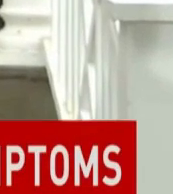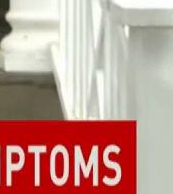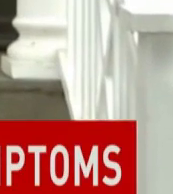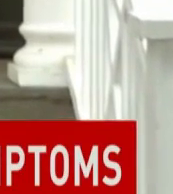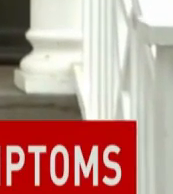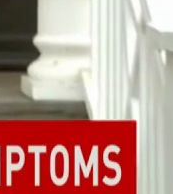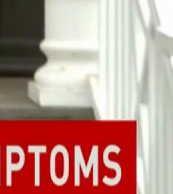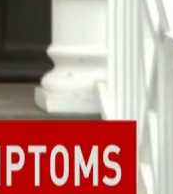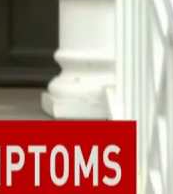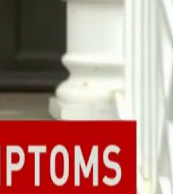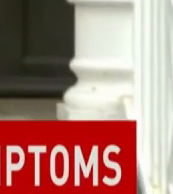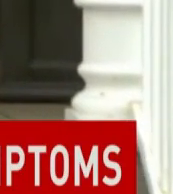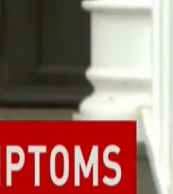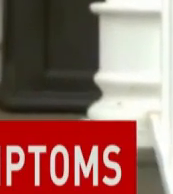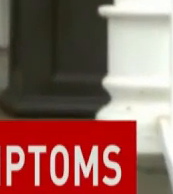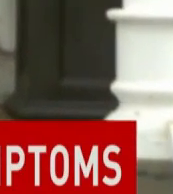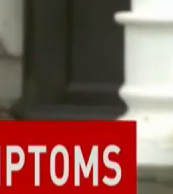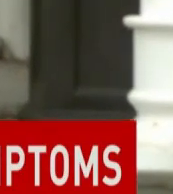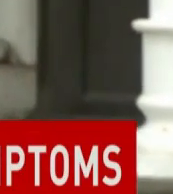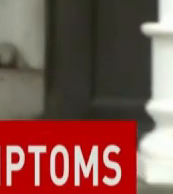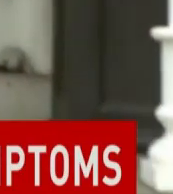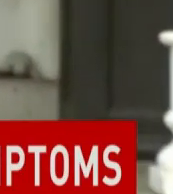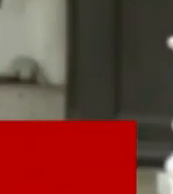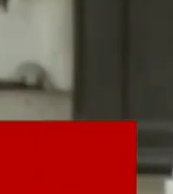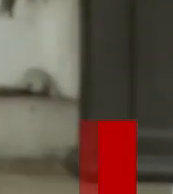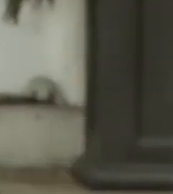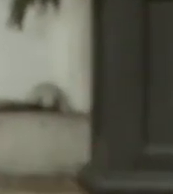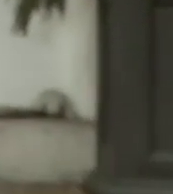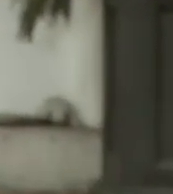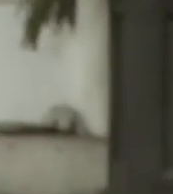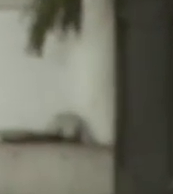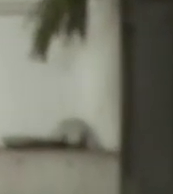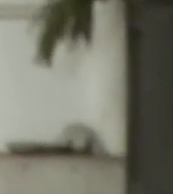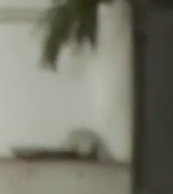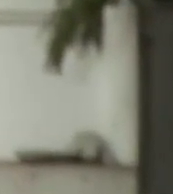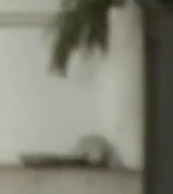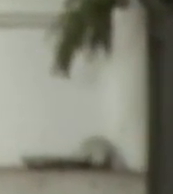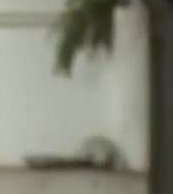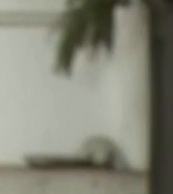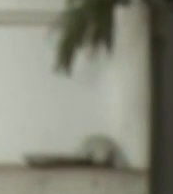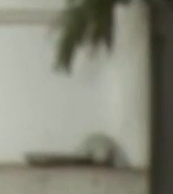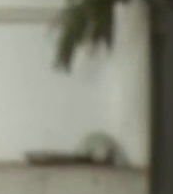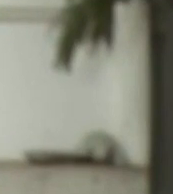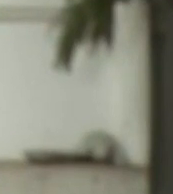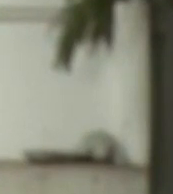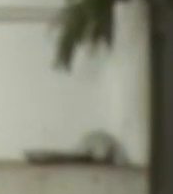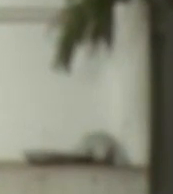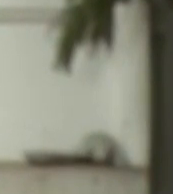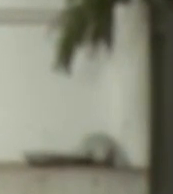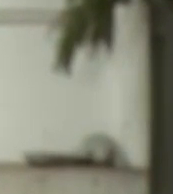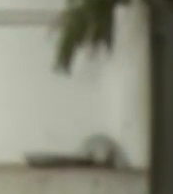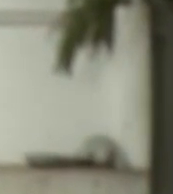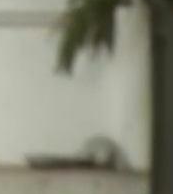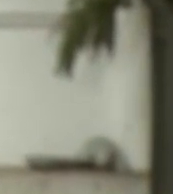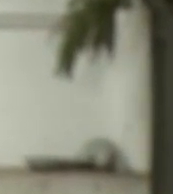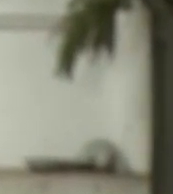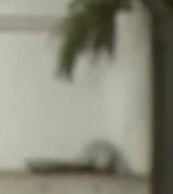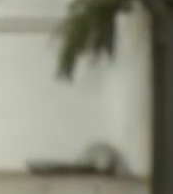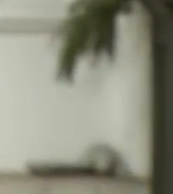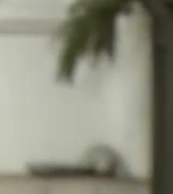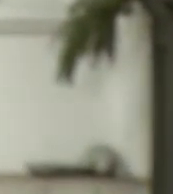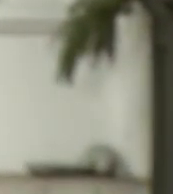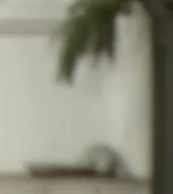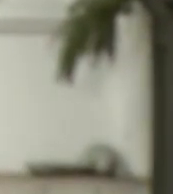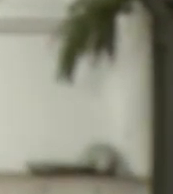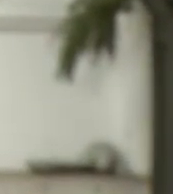Yesterday, our emergency plan to help Canadians was passed by Parliament, with even more generous measures that